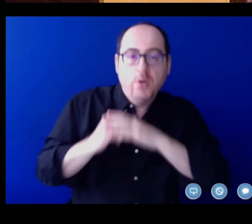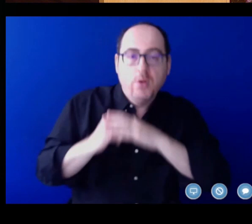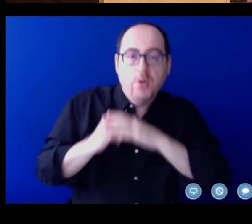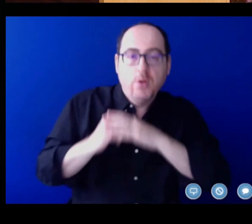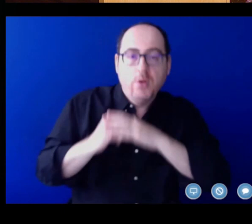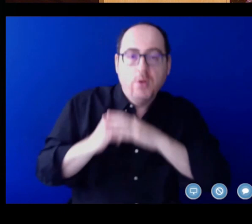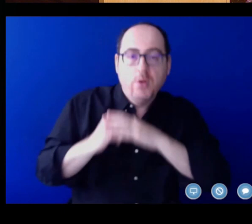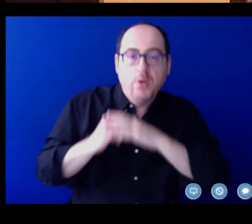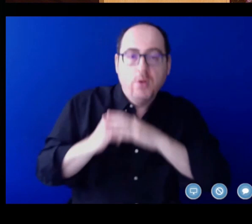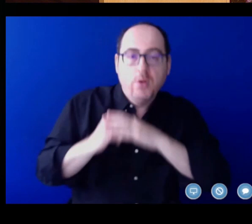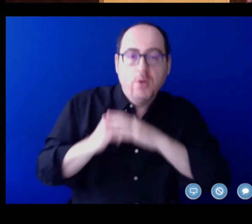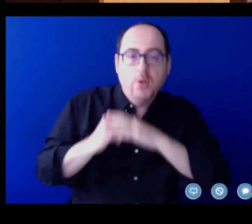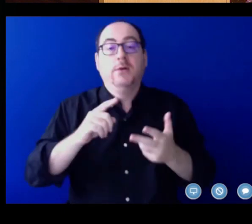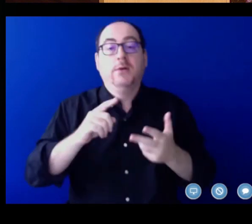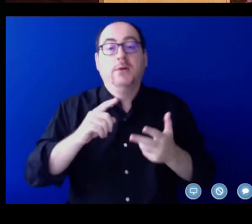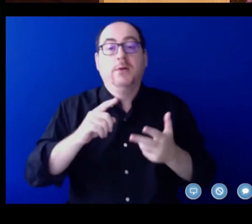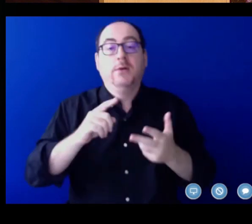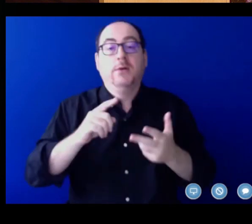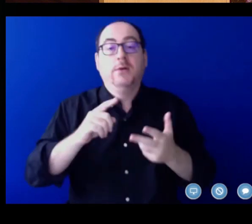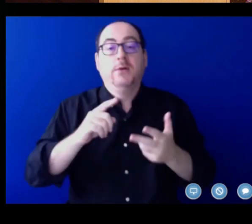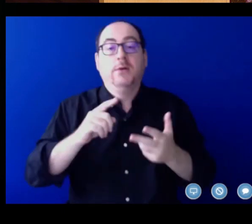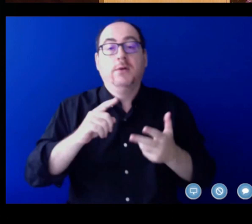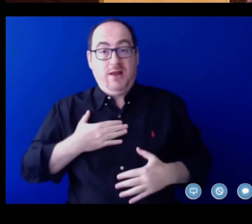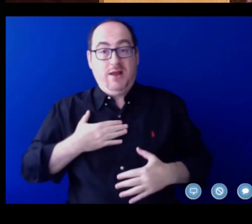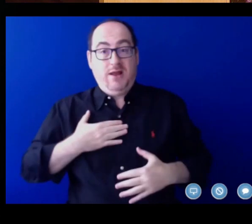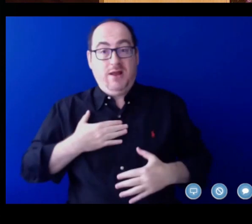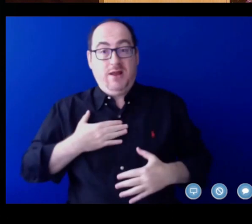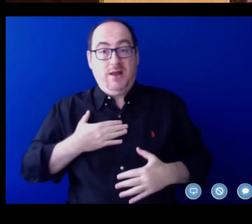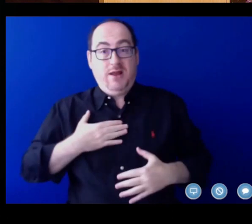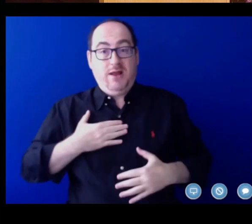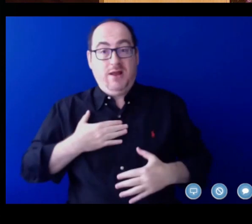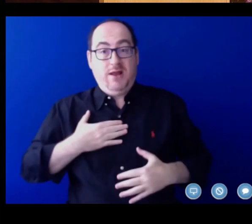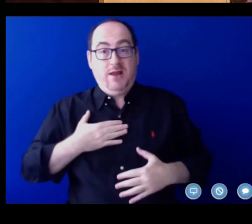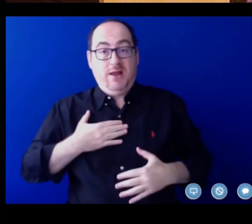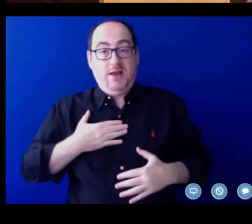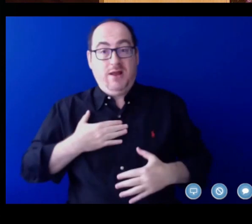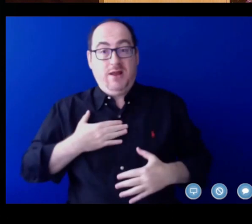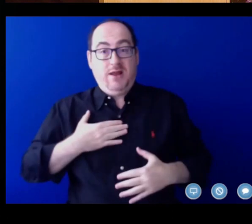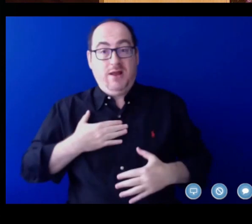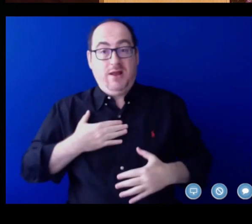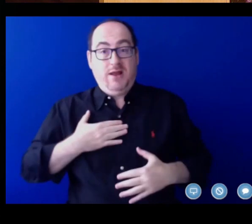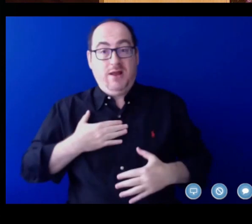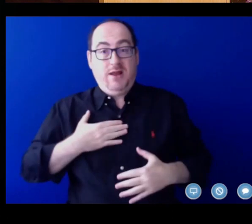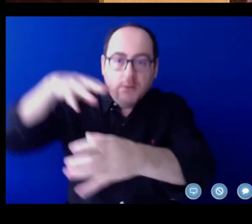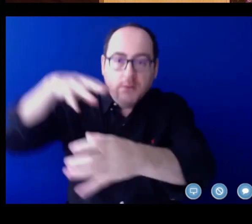need to advocate for policies that reduce social inequalities and increase social cohesion.